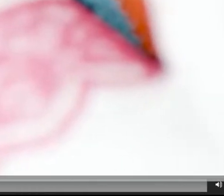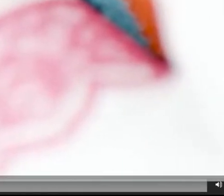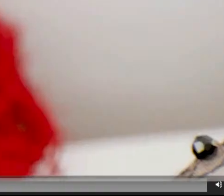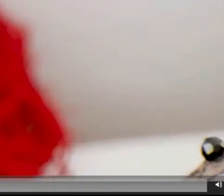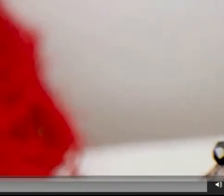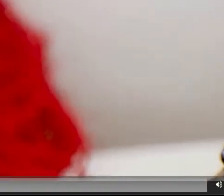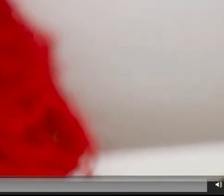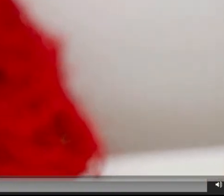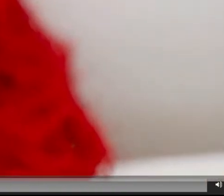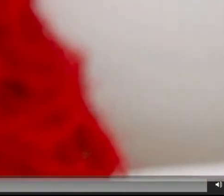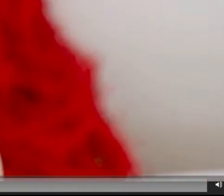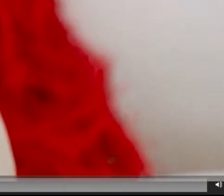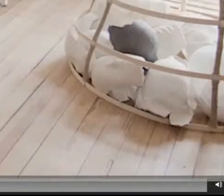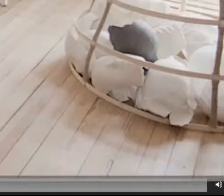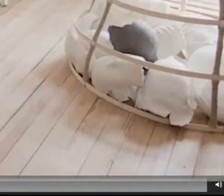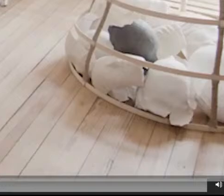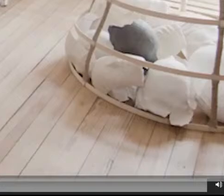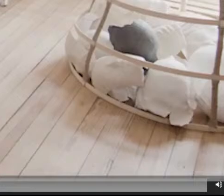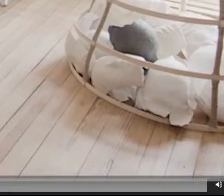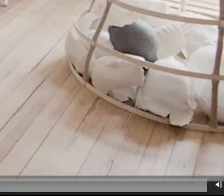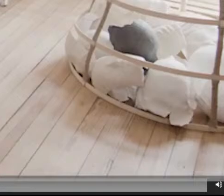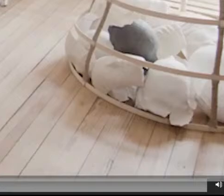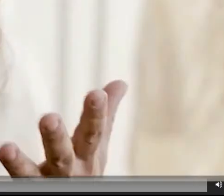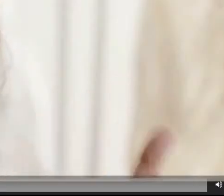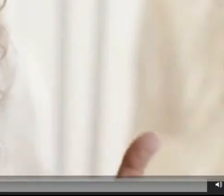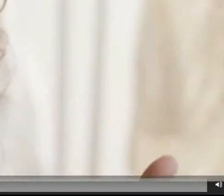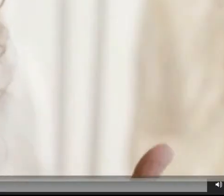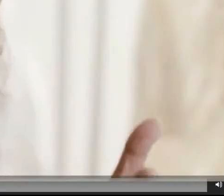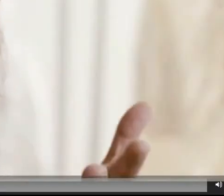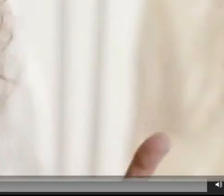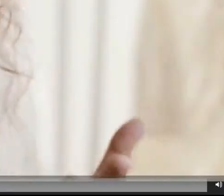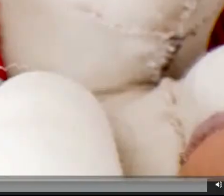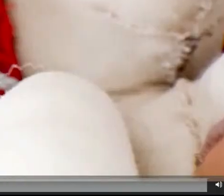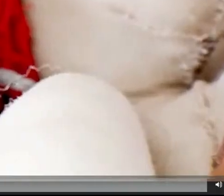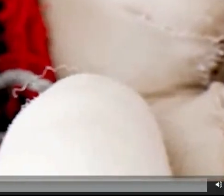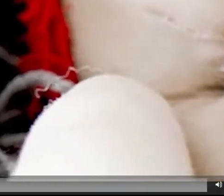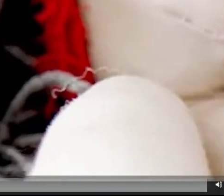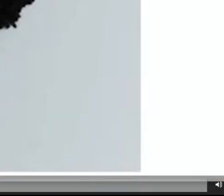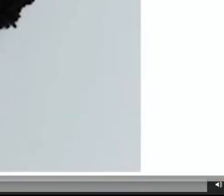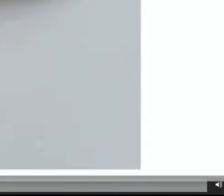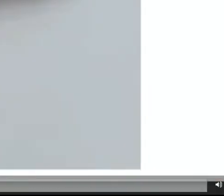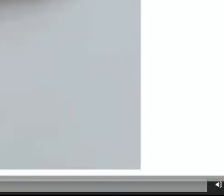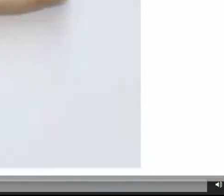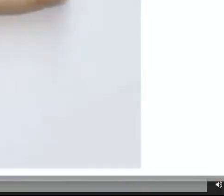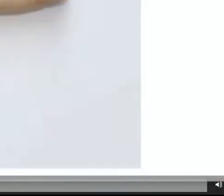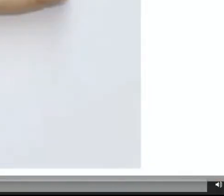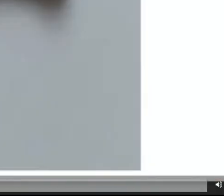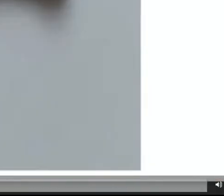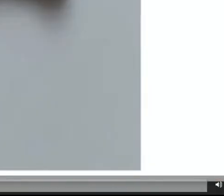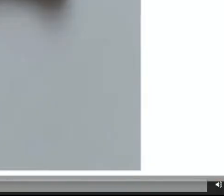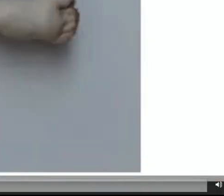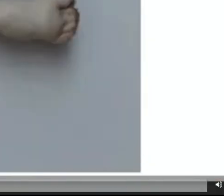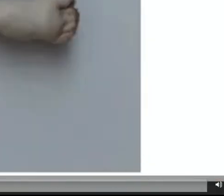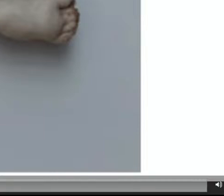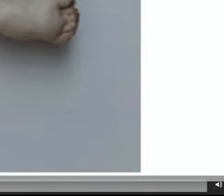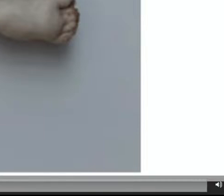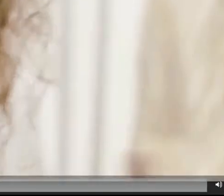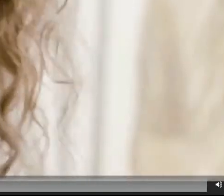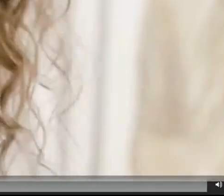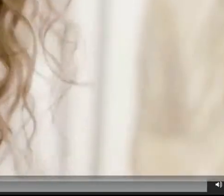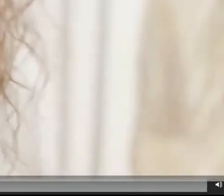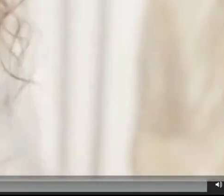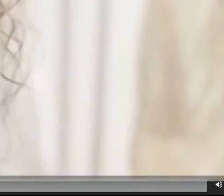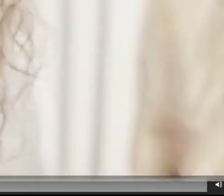is for us to listen to their stories. And then at the end, when they finish, they told me it's the first time that I share my story with someone.